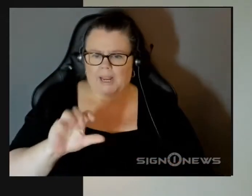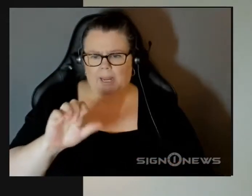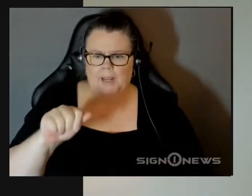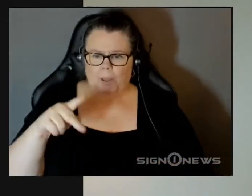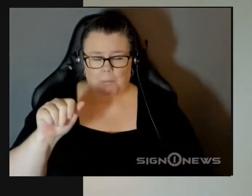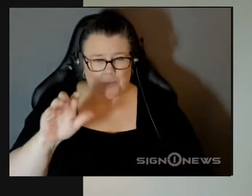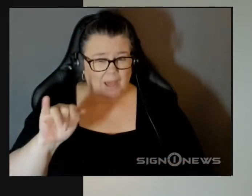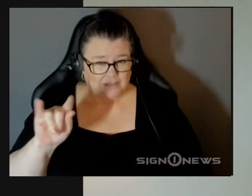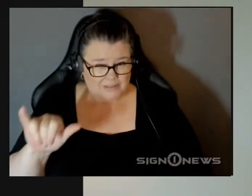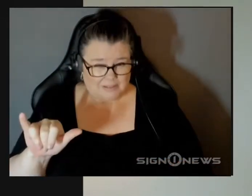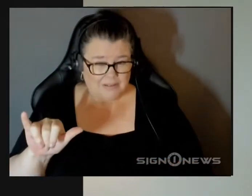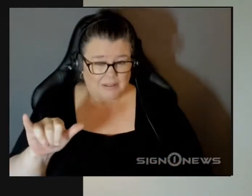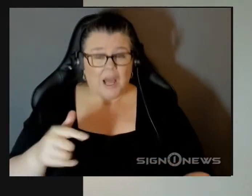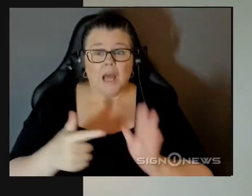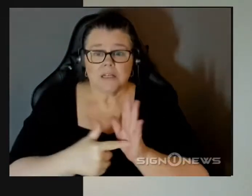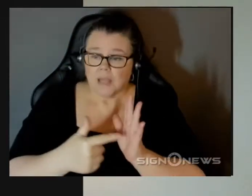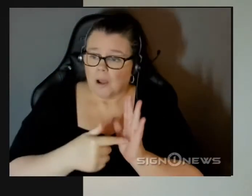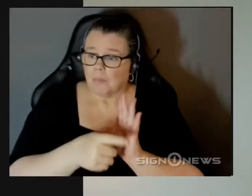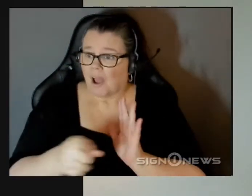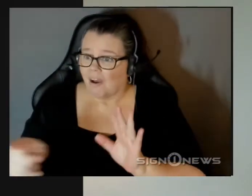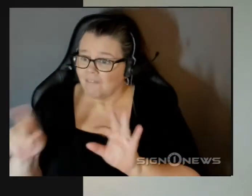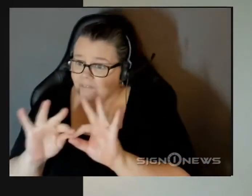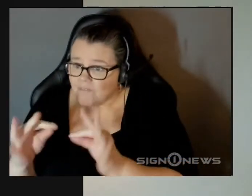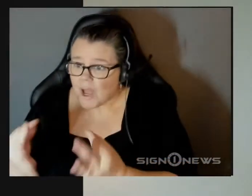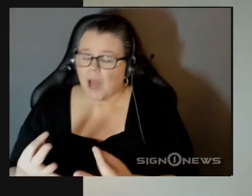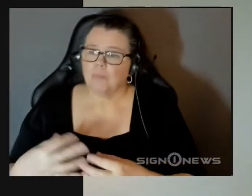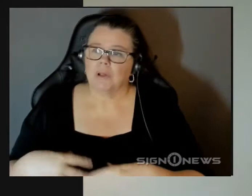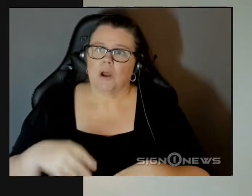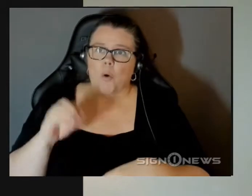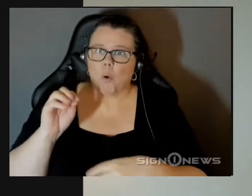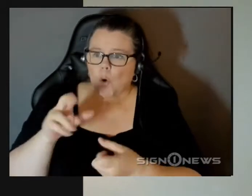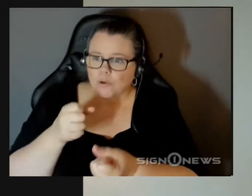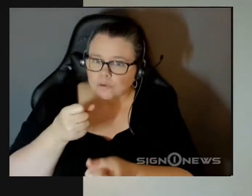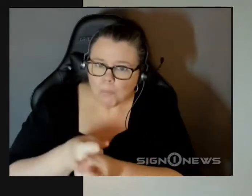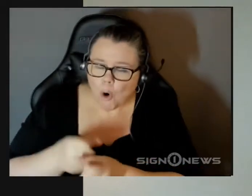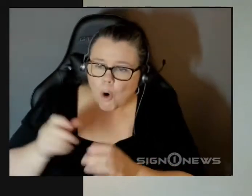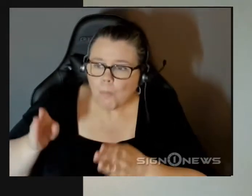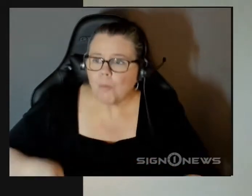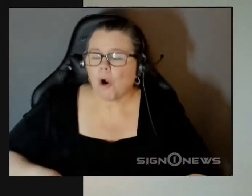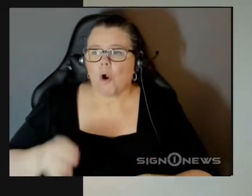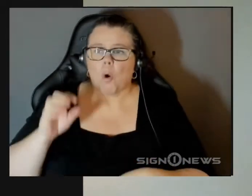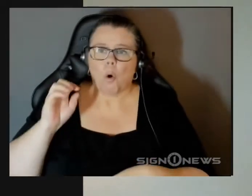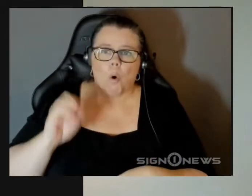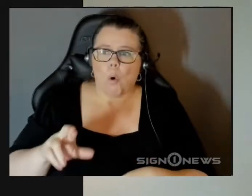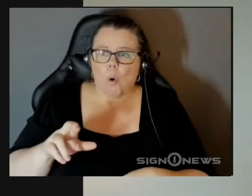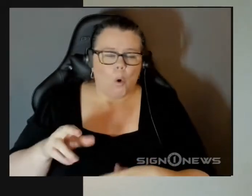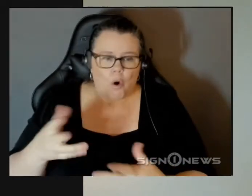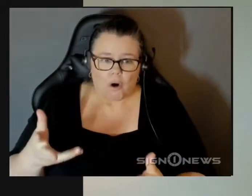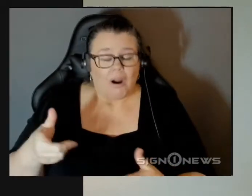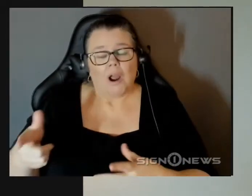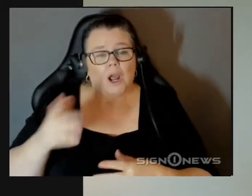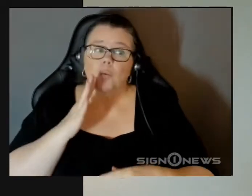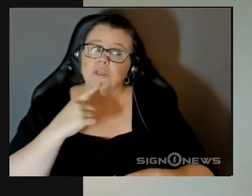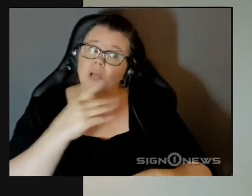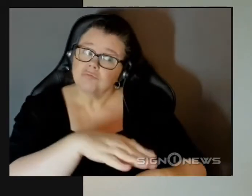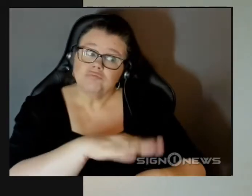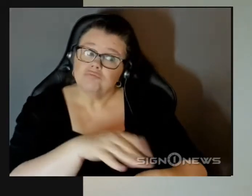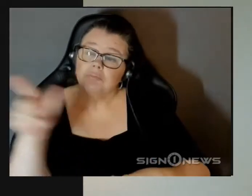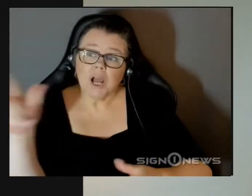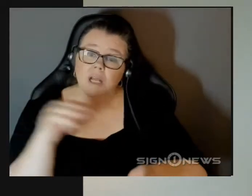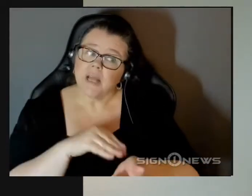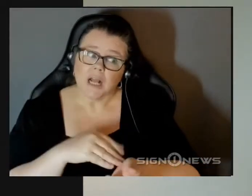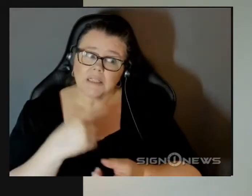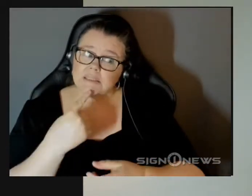even support coordinators or case managers calling us and saying, well, the doctor says they can't make decisions. Well, a doctor or a hospital